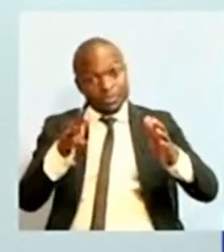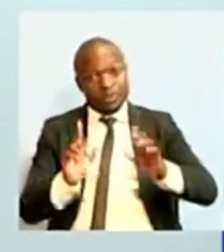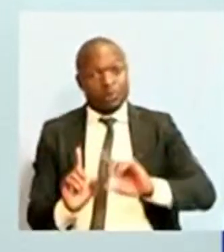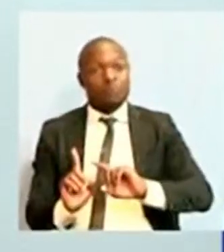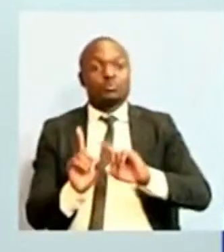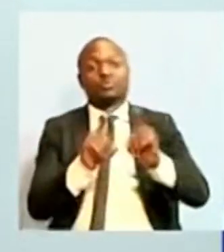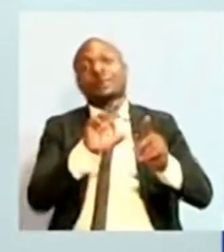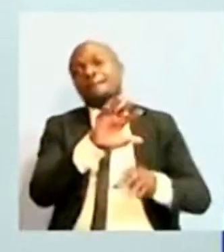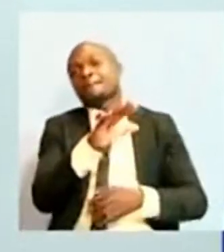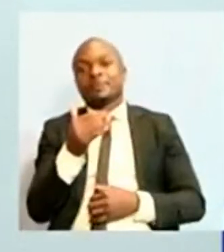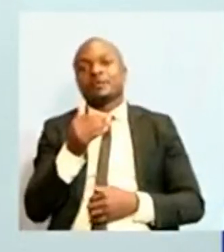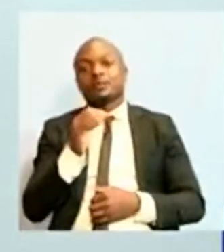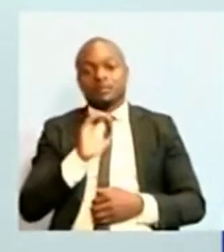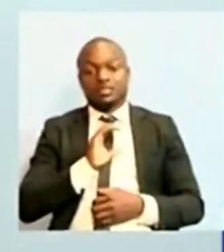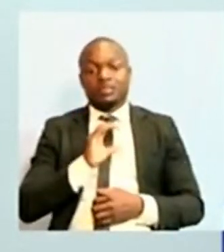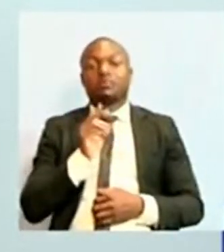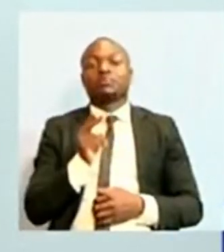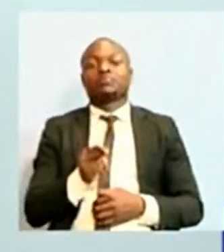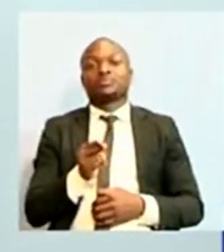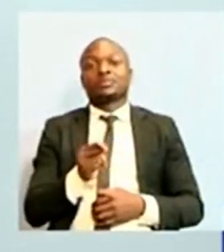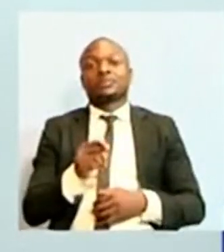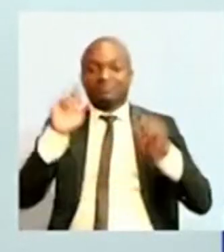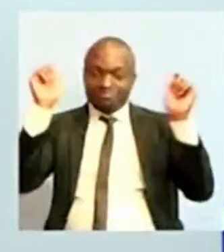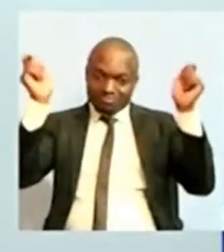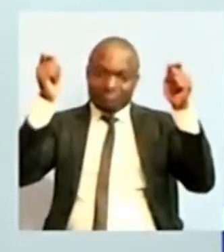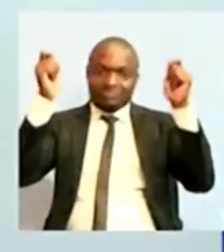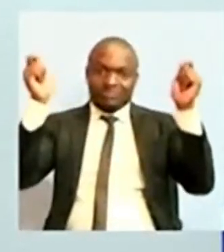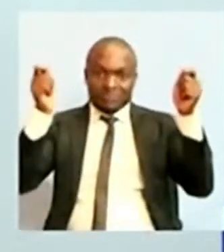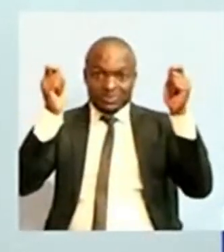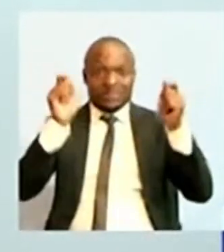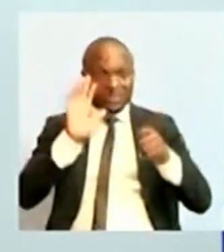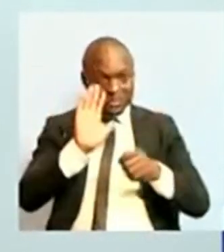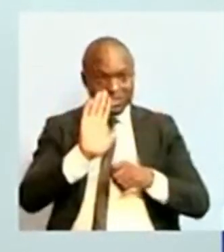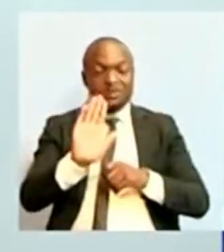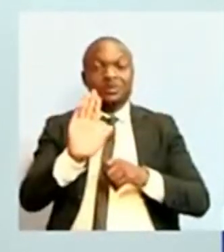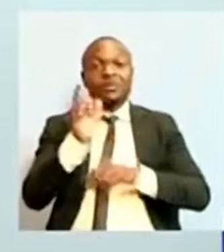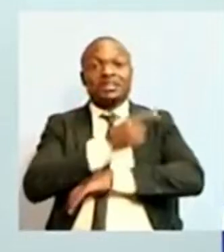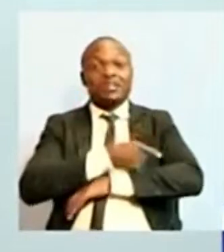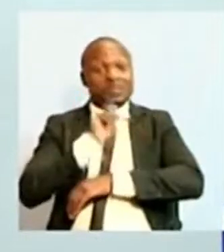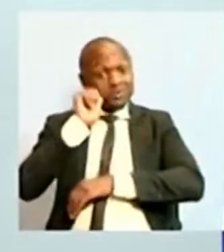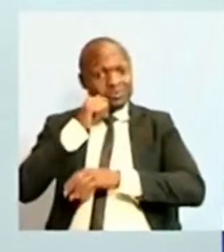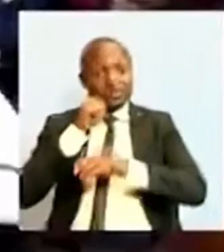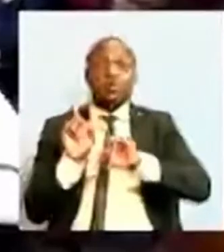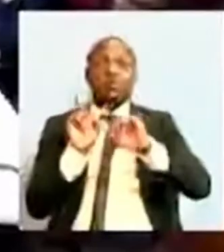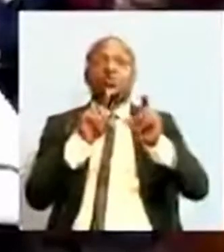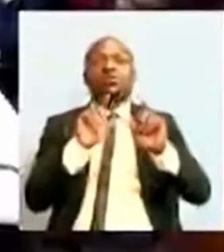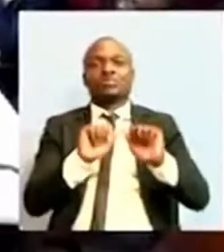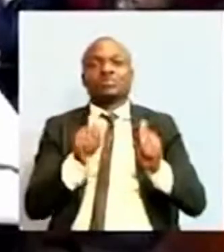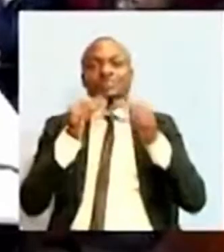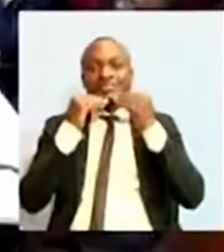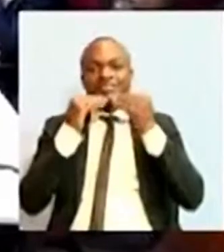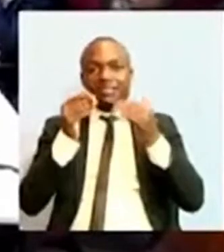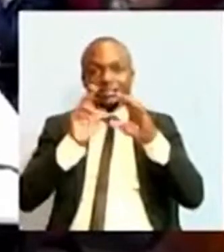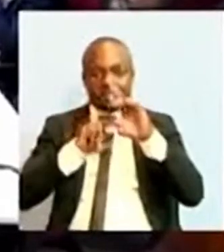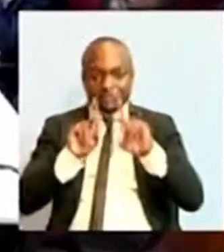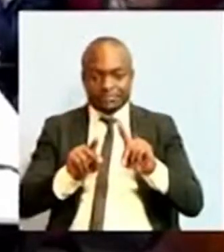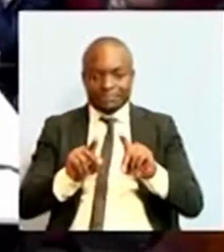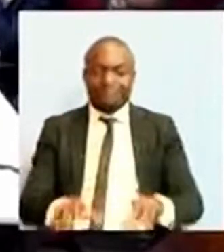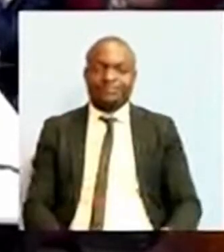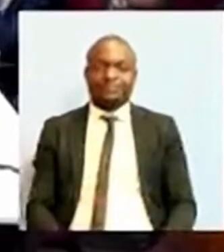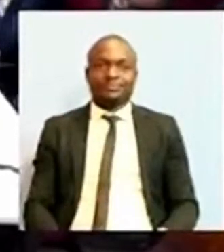to travel back to Chililabombwe and celebrate your day tomorrow. Go well. Thank you, Chair. Thank you,